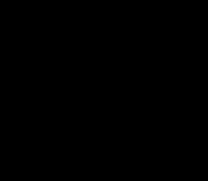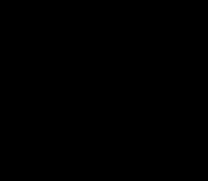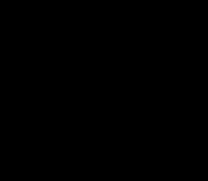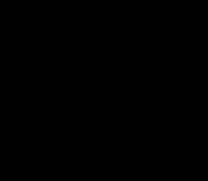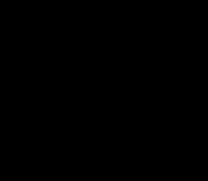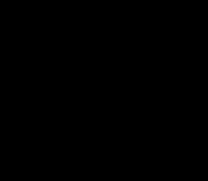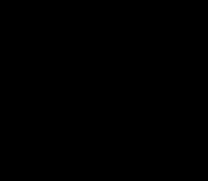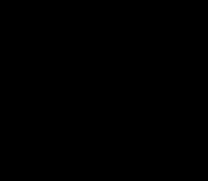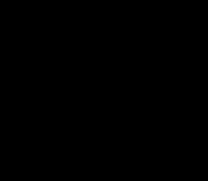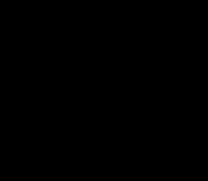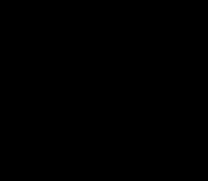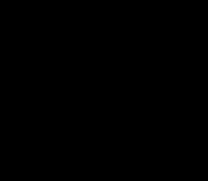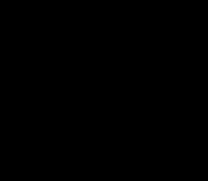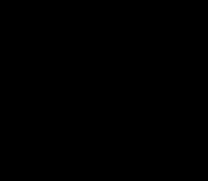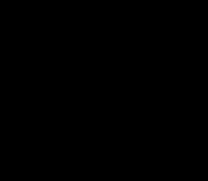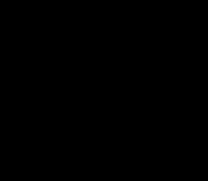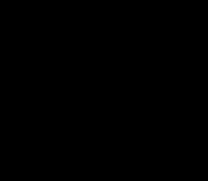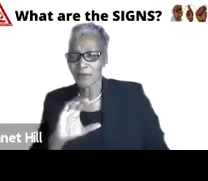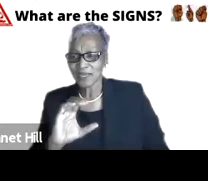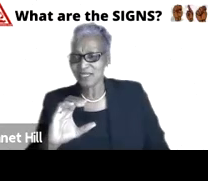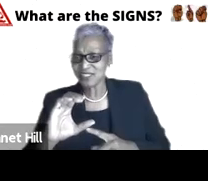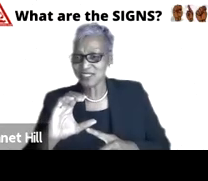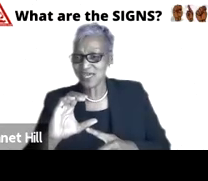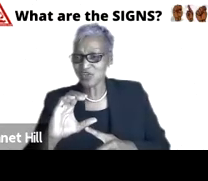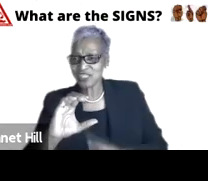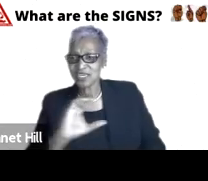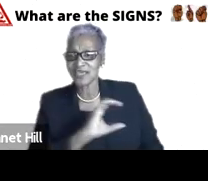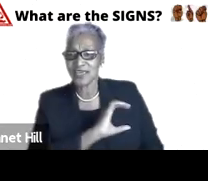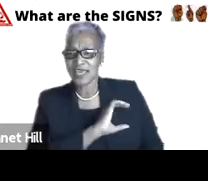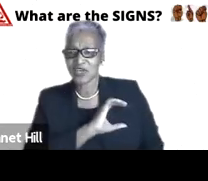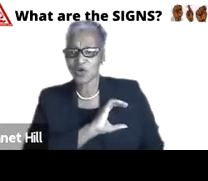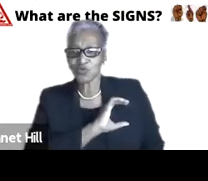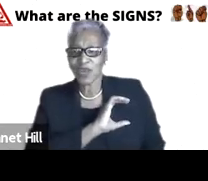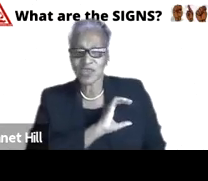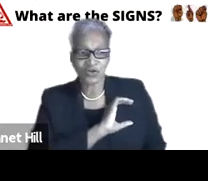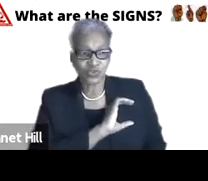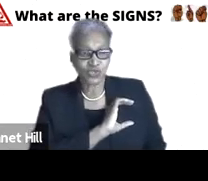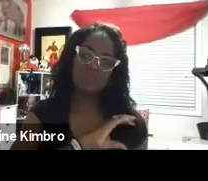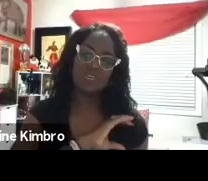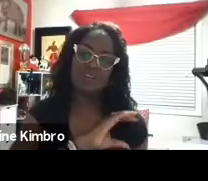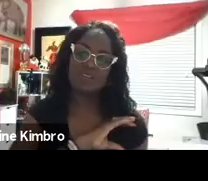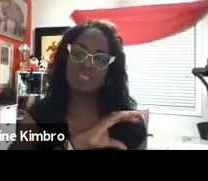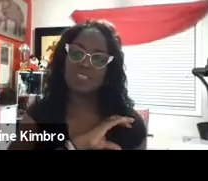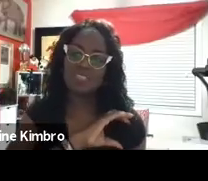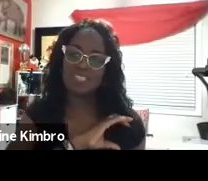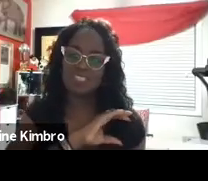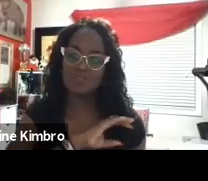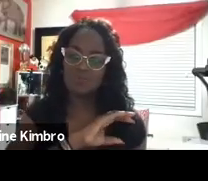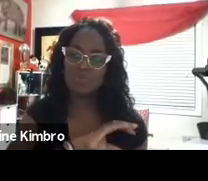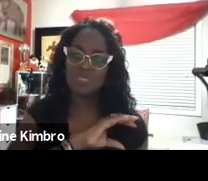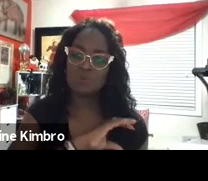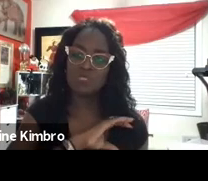911. Let me give you police or cop. This is the letter C, and it goes right here towards the heart,